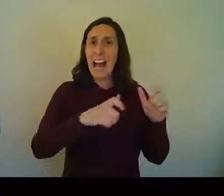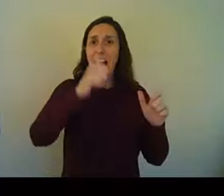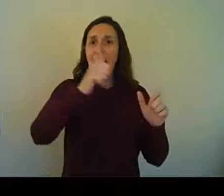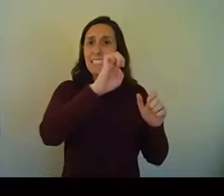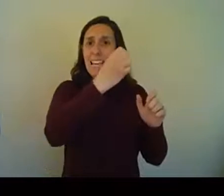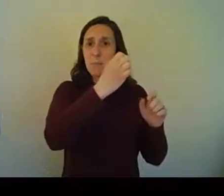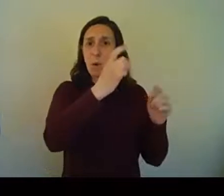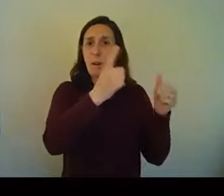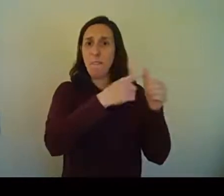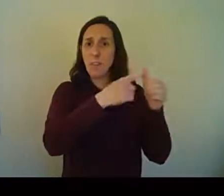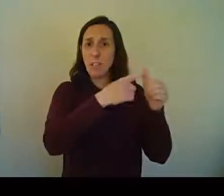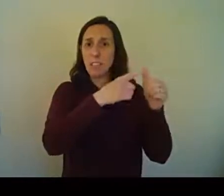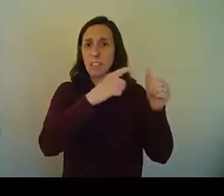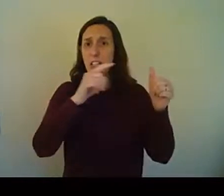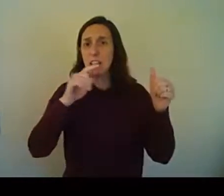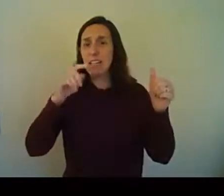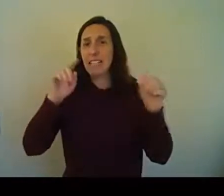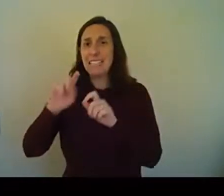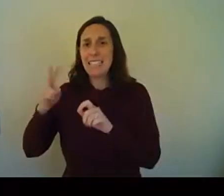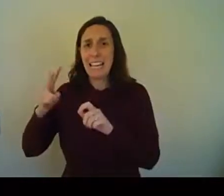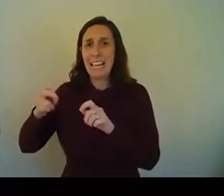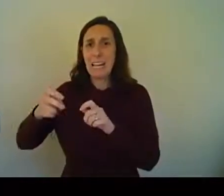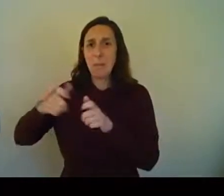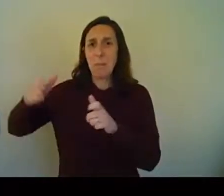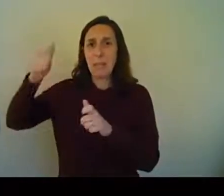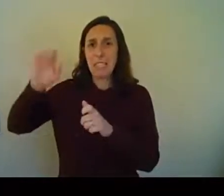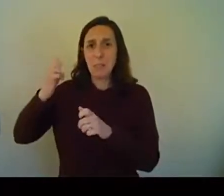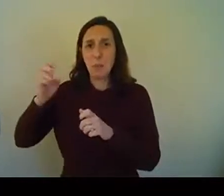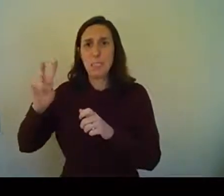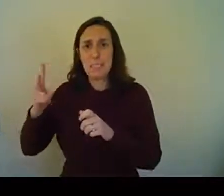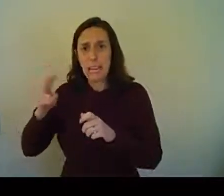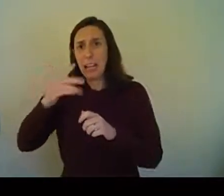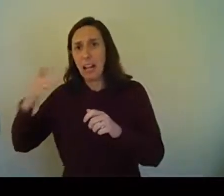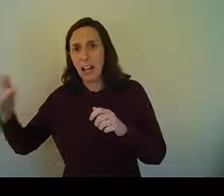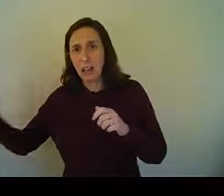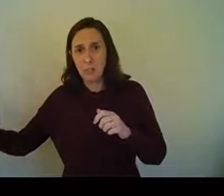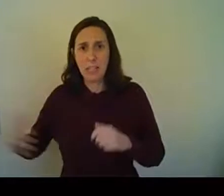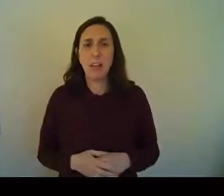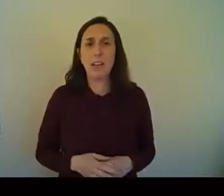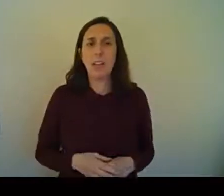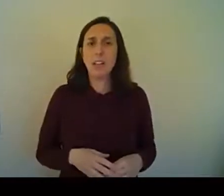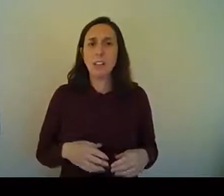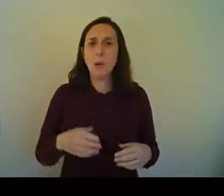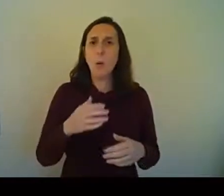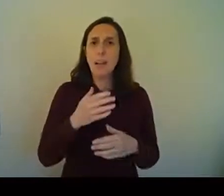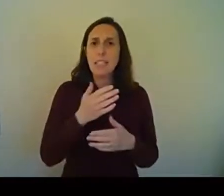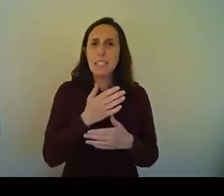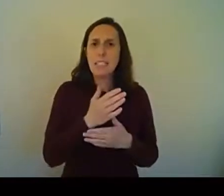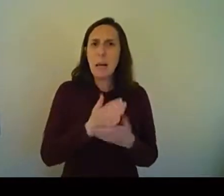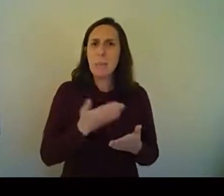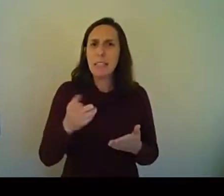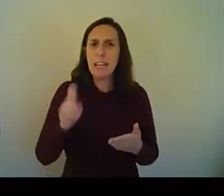function. But there were some things that had happened. N had to be greater than